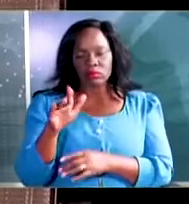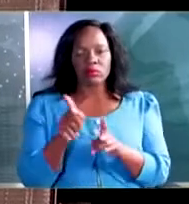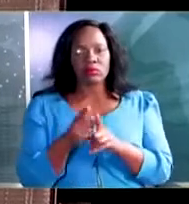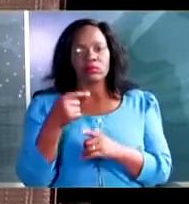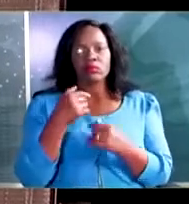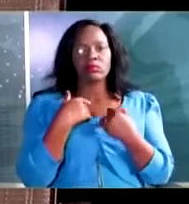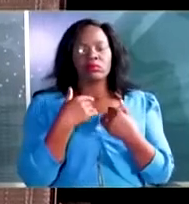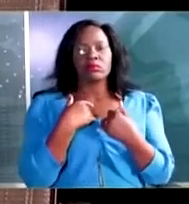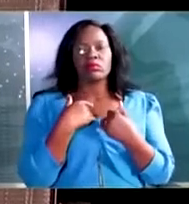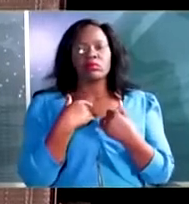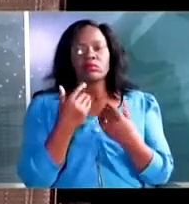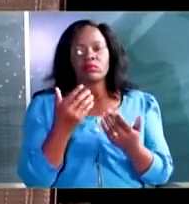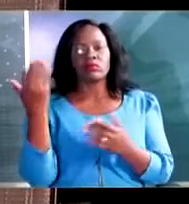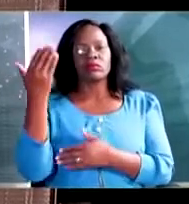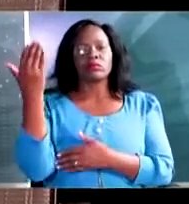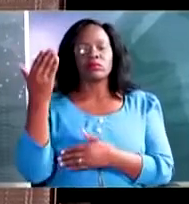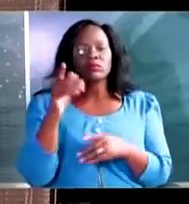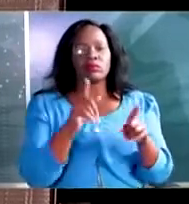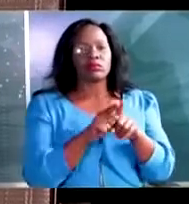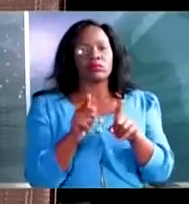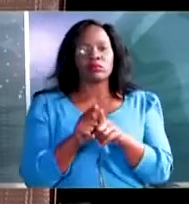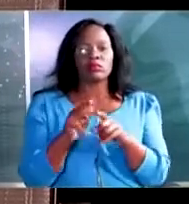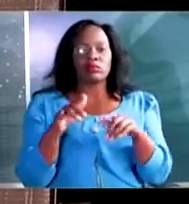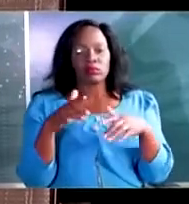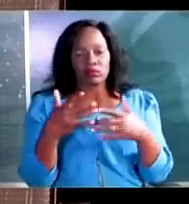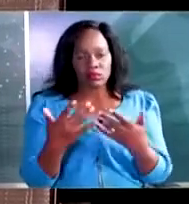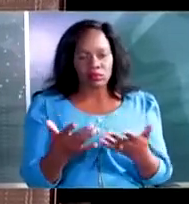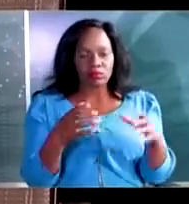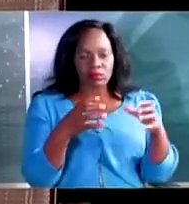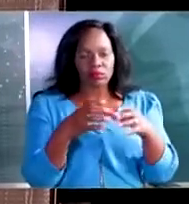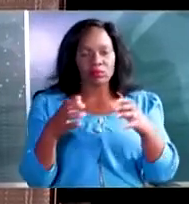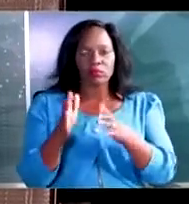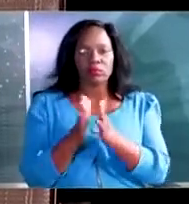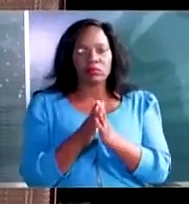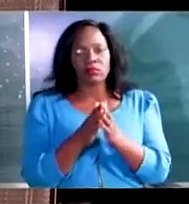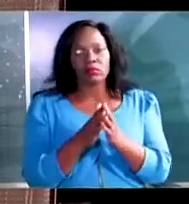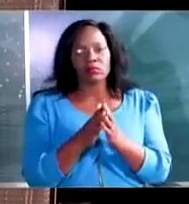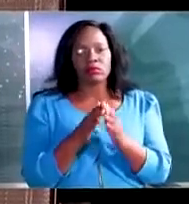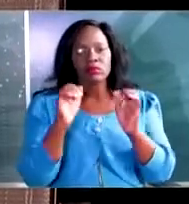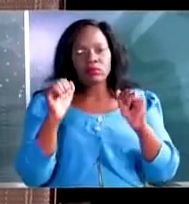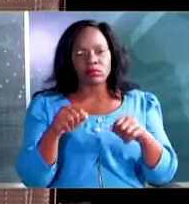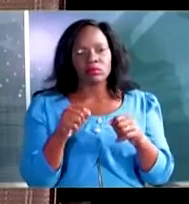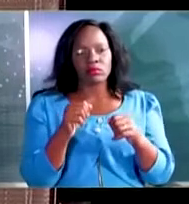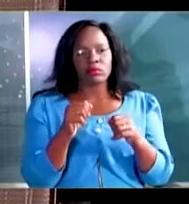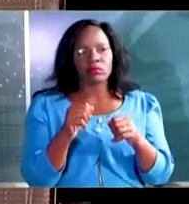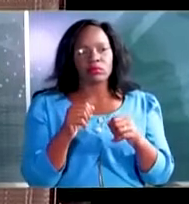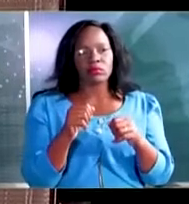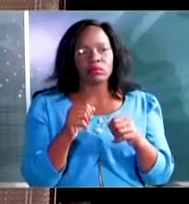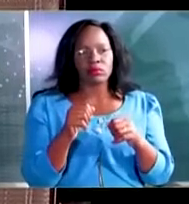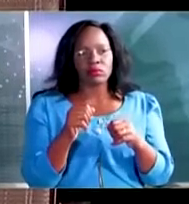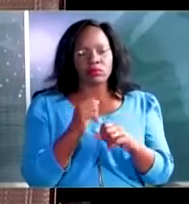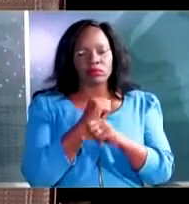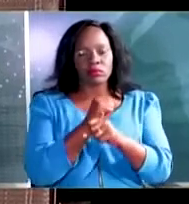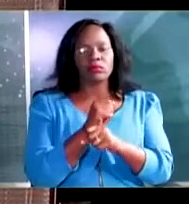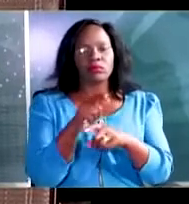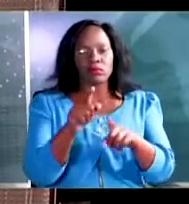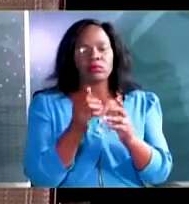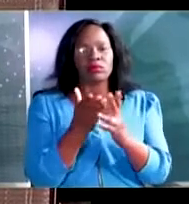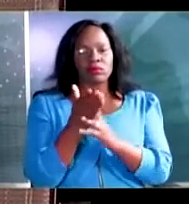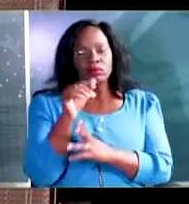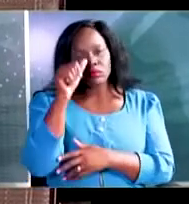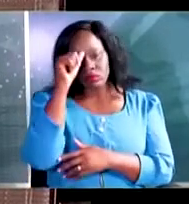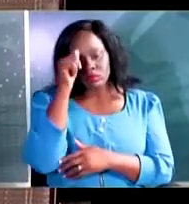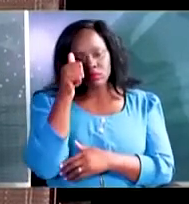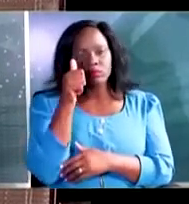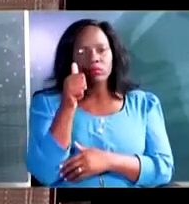had a presentation also on just how companies and organizations can secure themselves by intelligence,